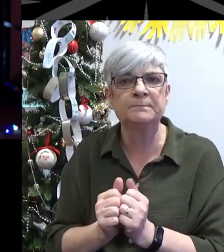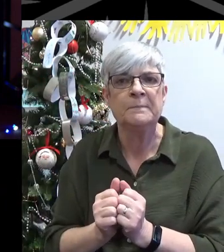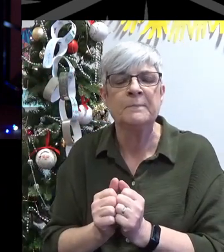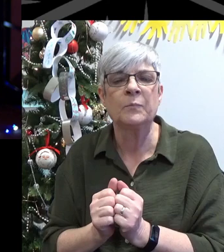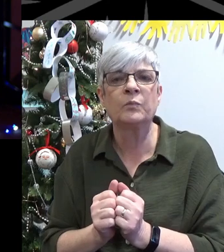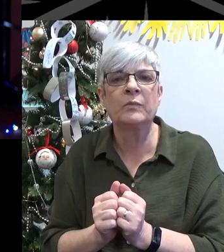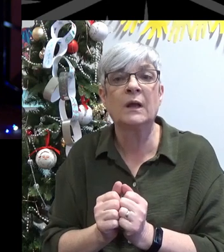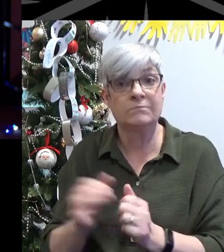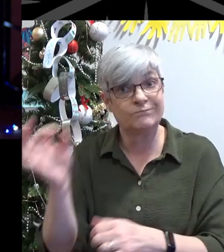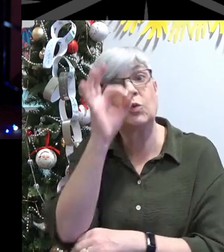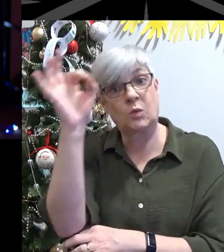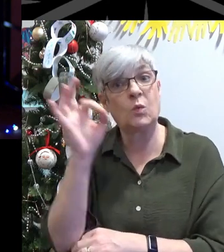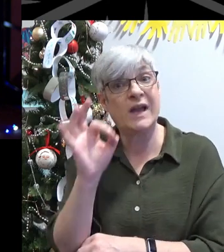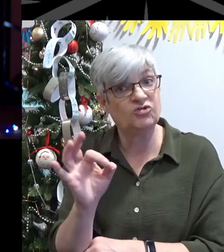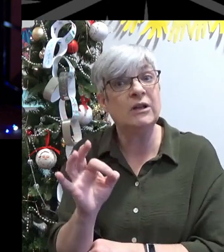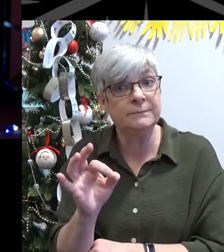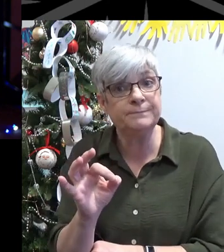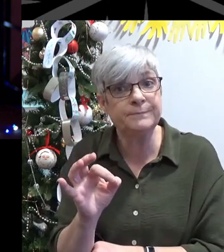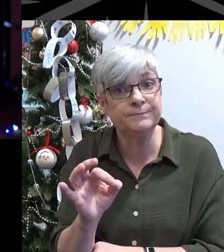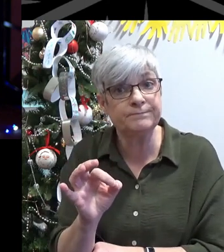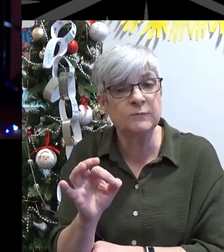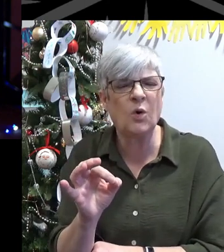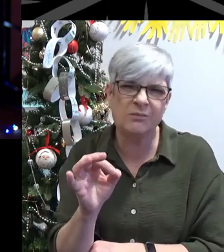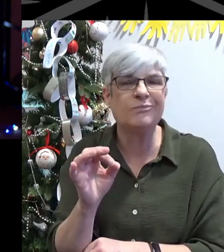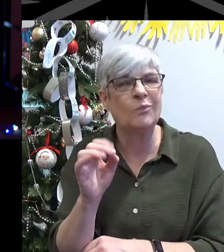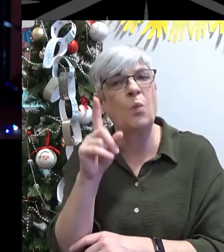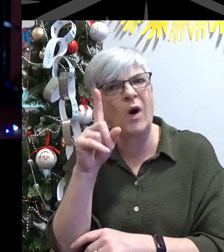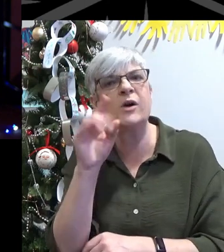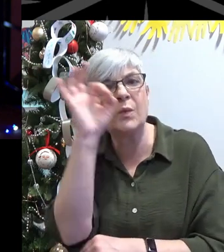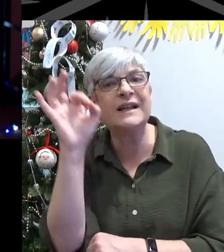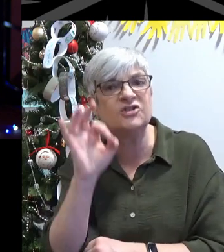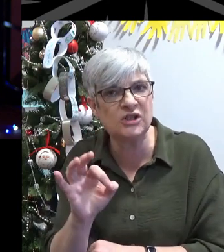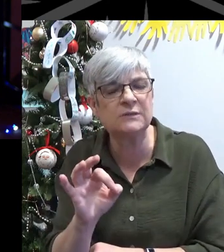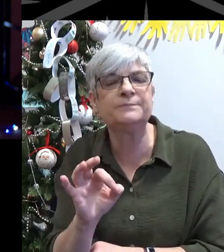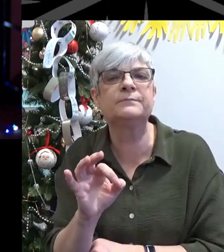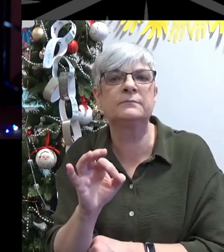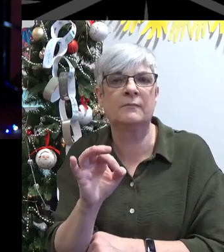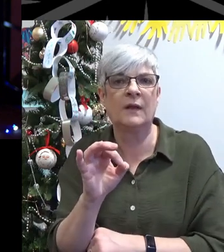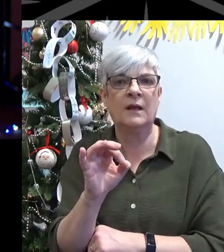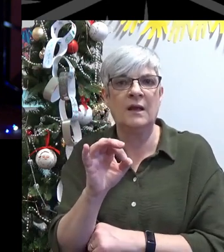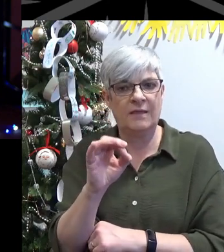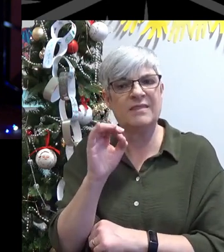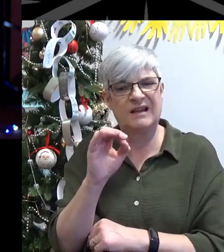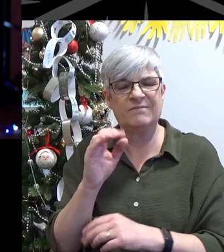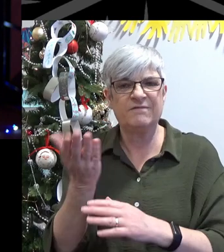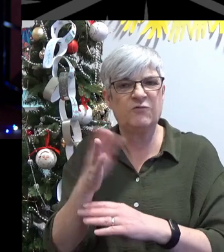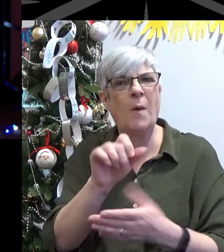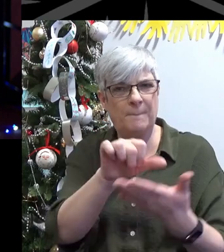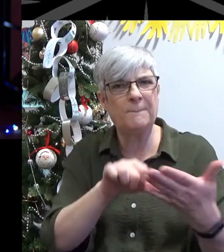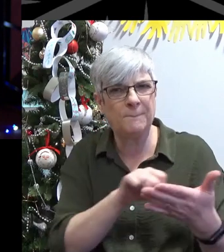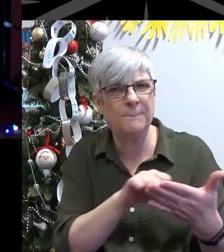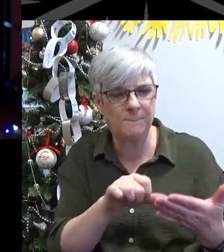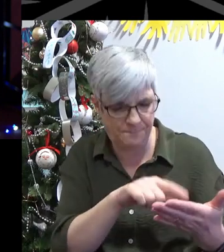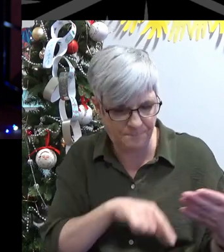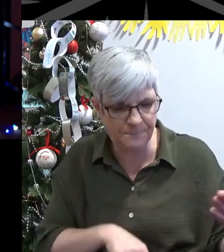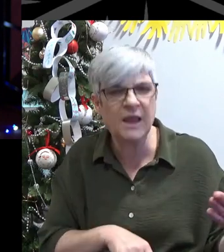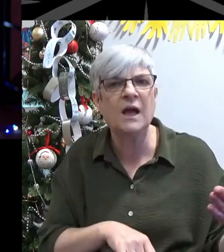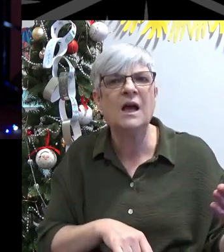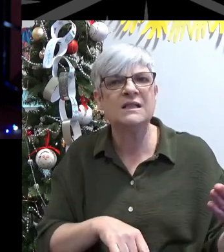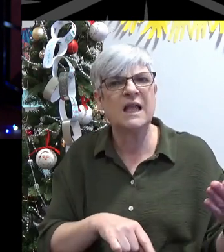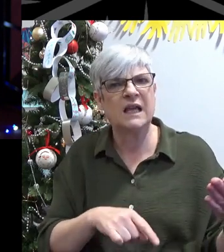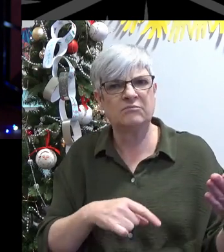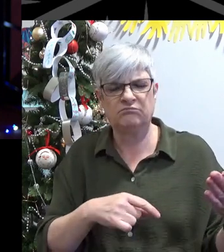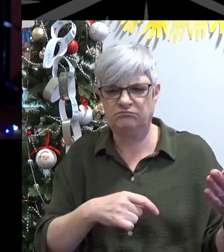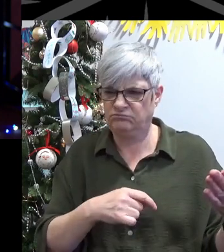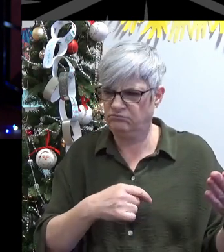And so the question, or one of the questions in and through and around that passage, is just the identity of